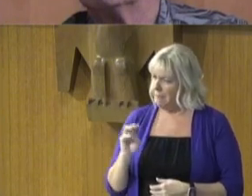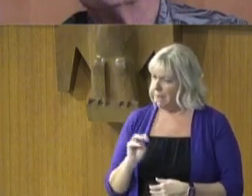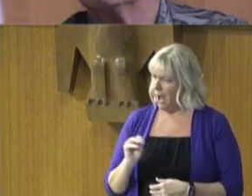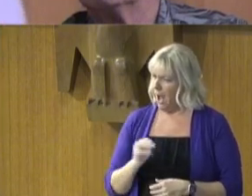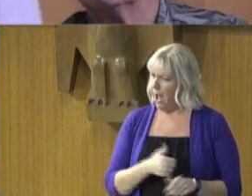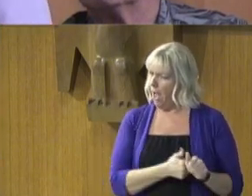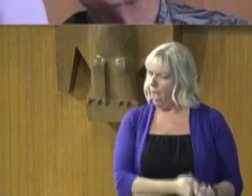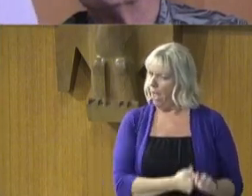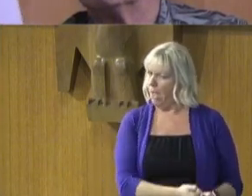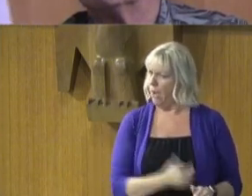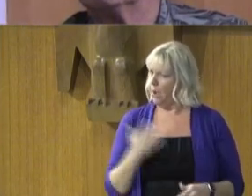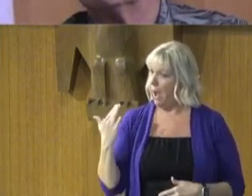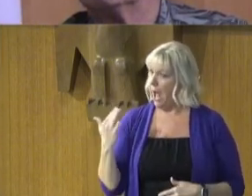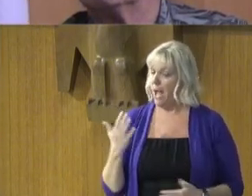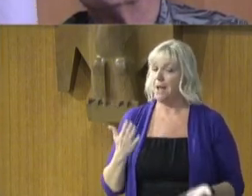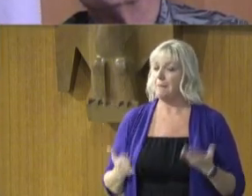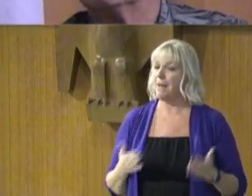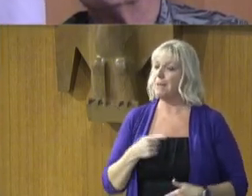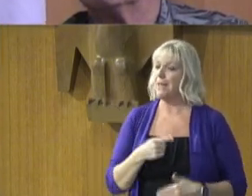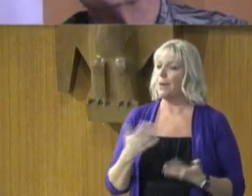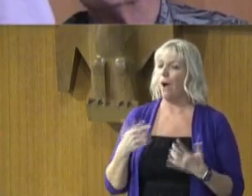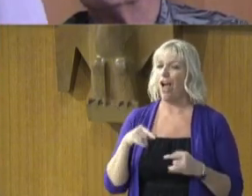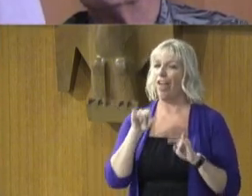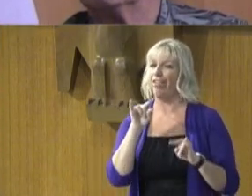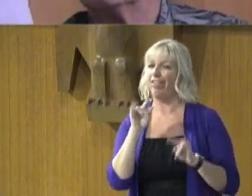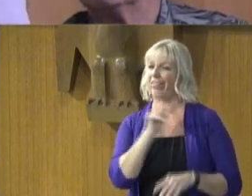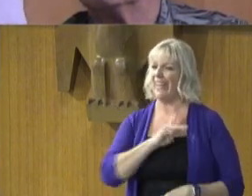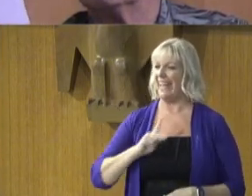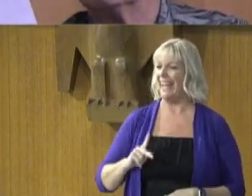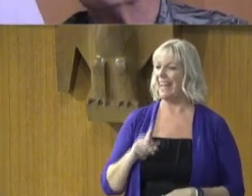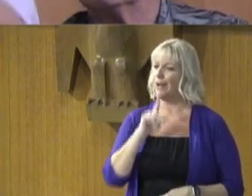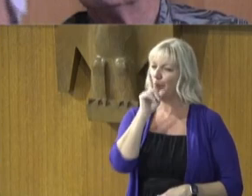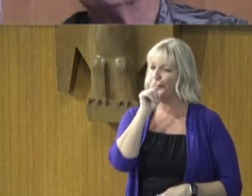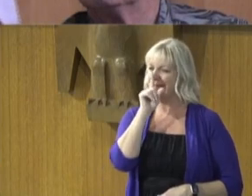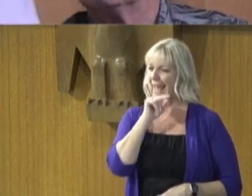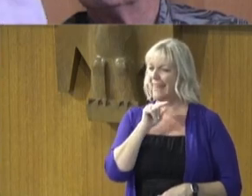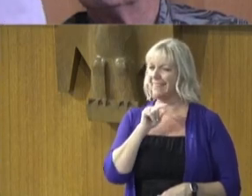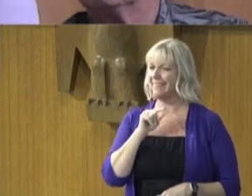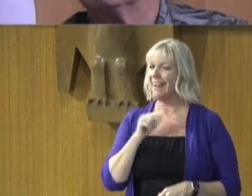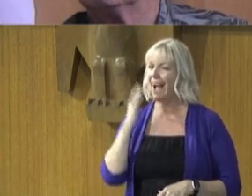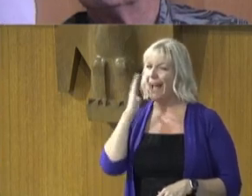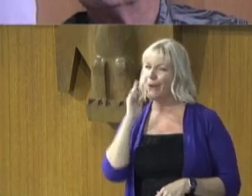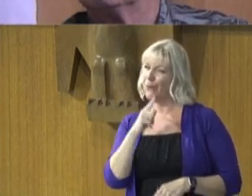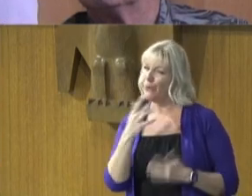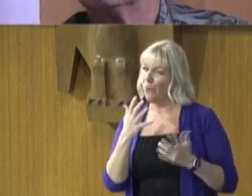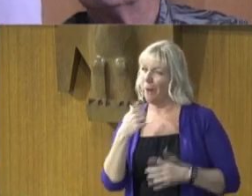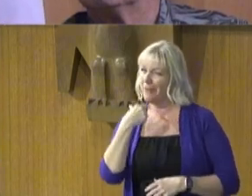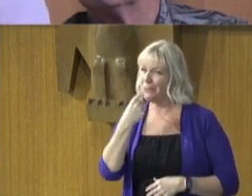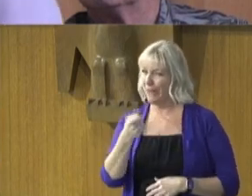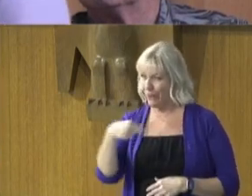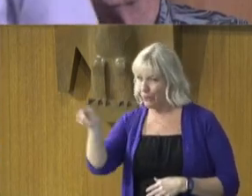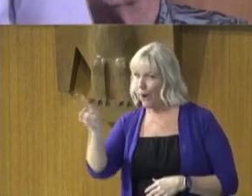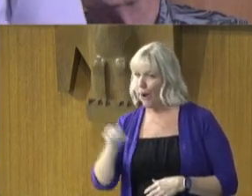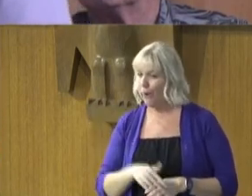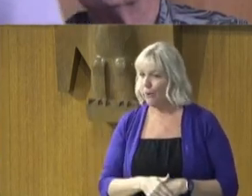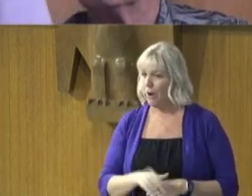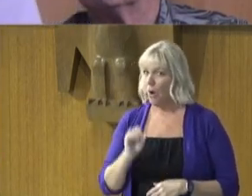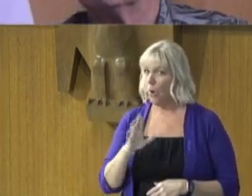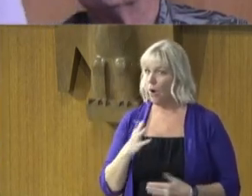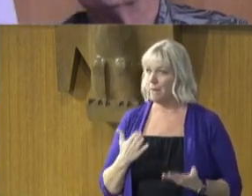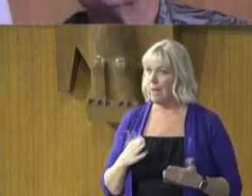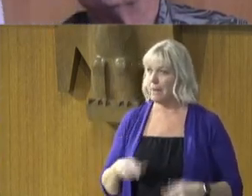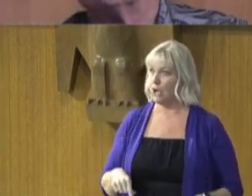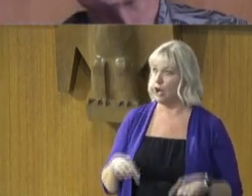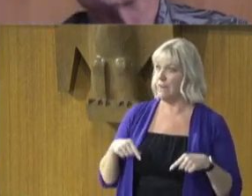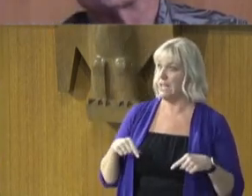first. Maybe he just wanted to poke fun at the king, pretending to say what he knew he wanted him to say. Or perhaps he got nervous